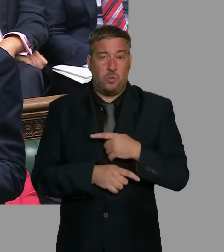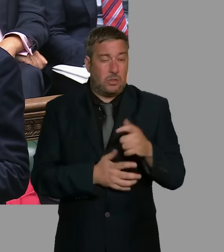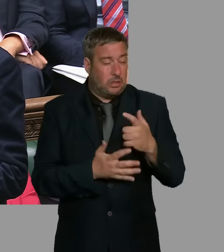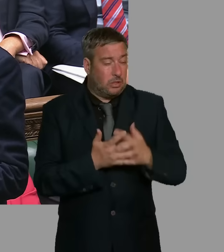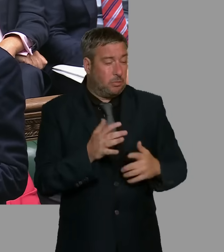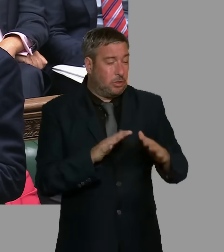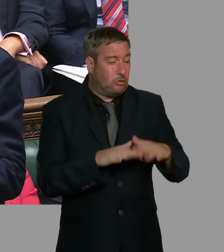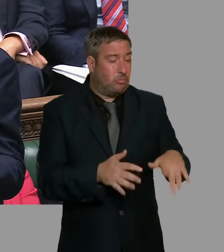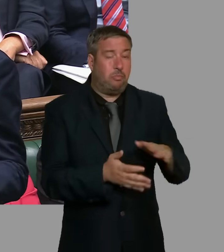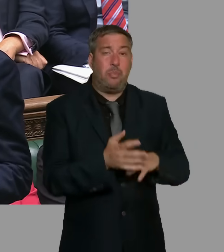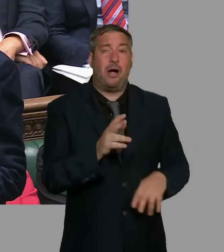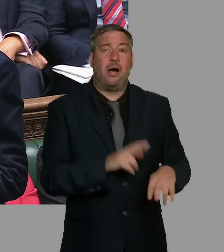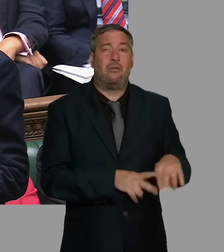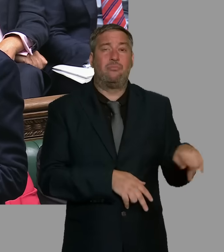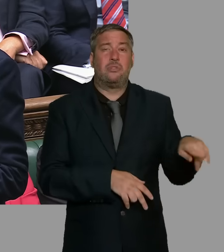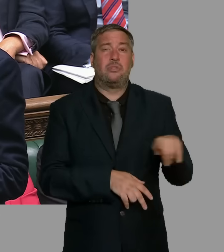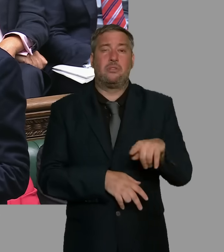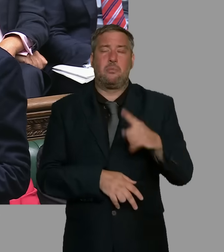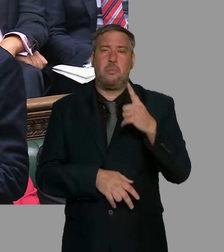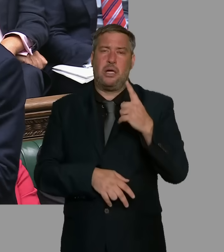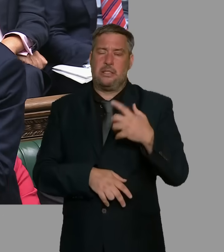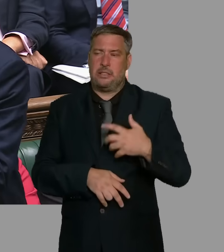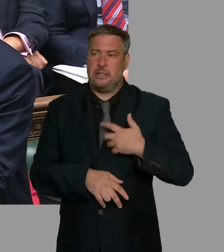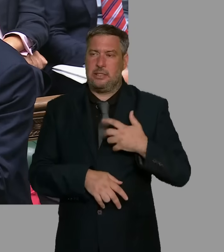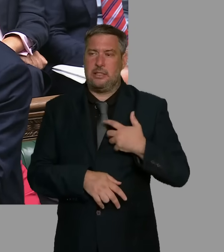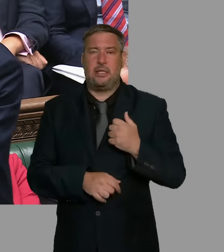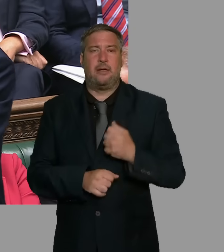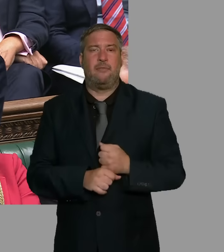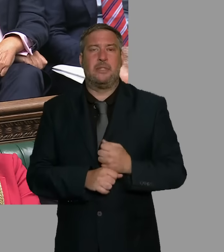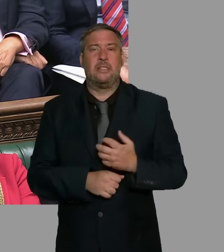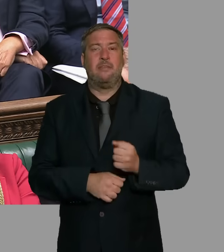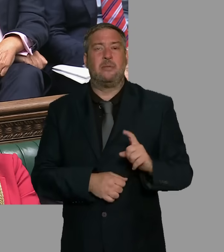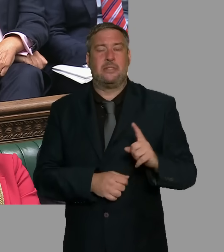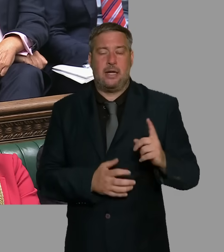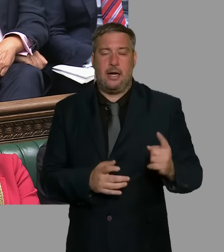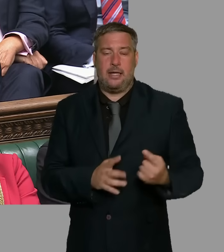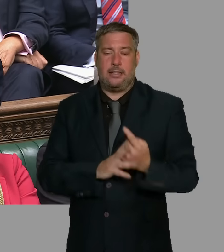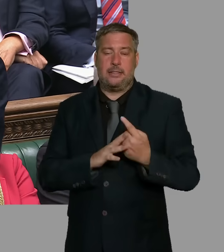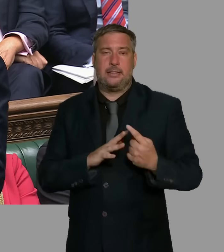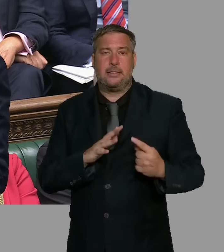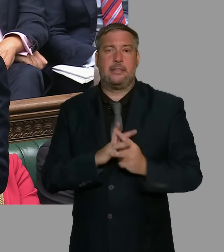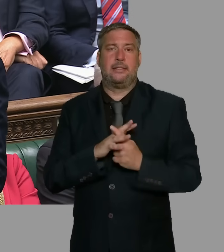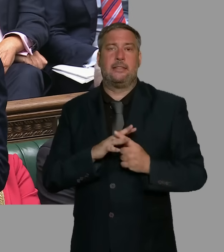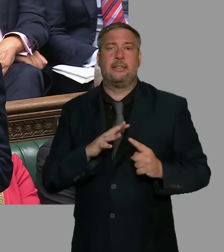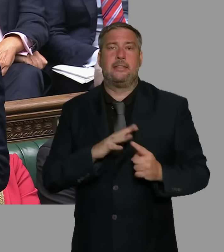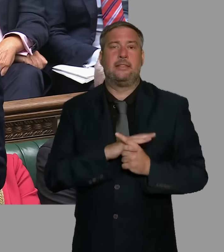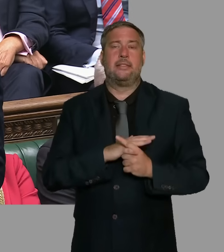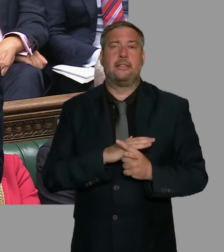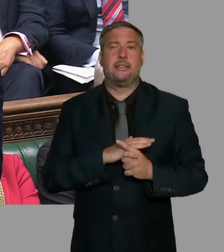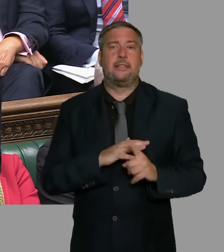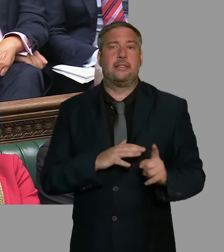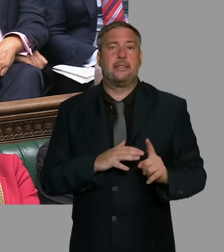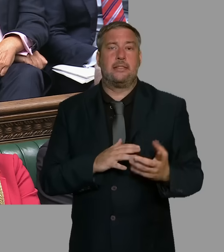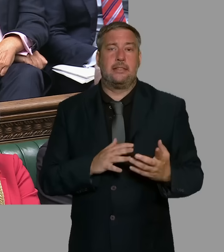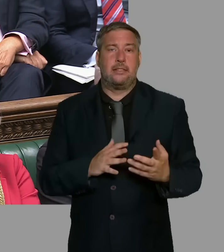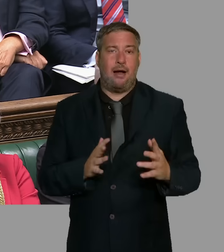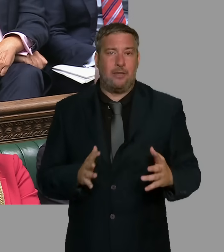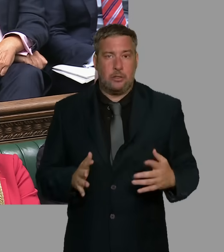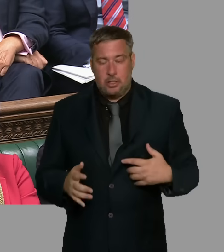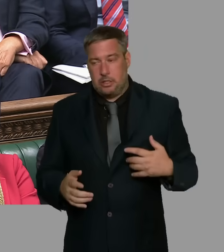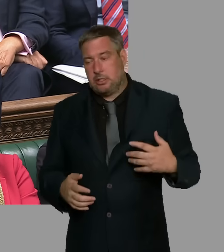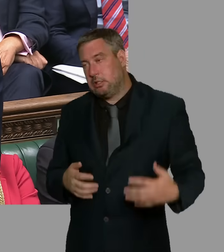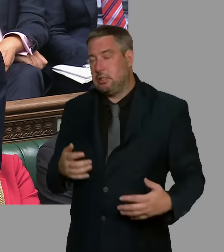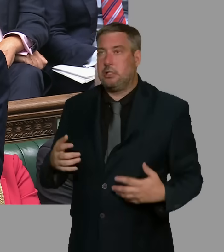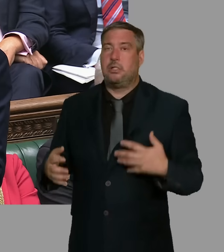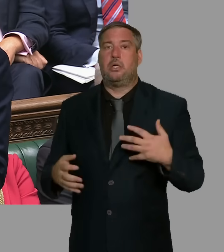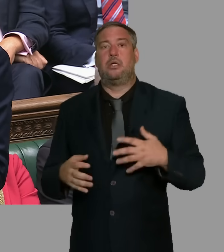the DWP to HMRC. Caring is exhausting enough without all the forms and rules that show